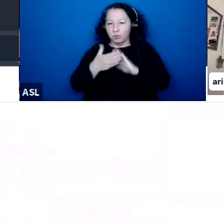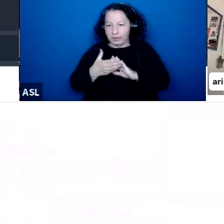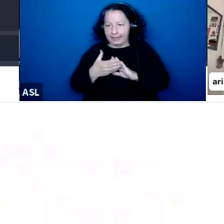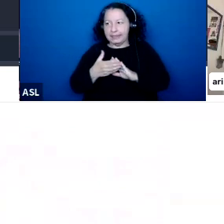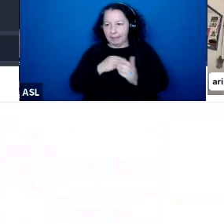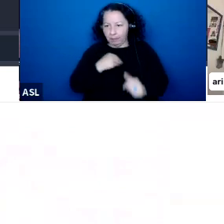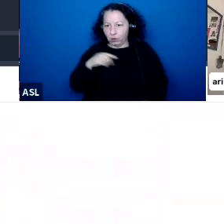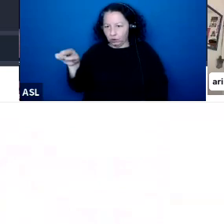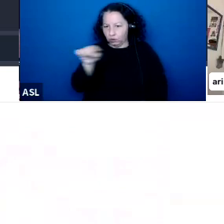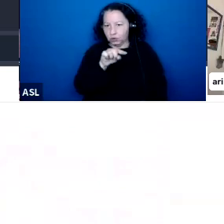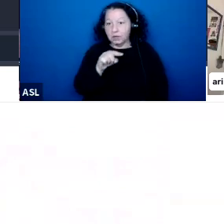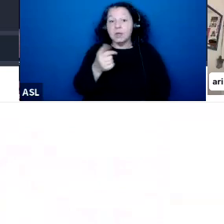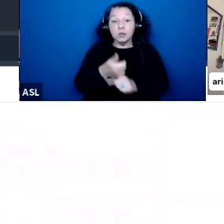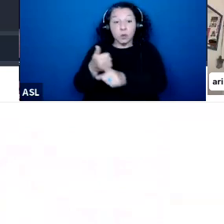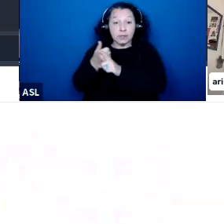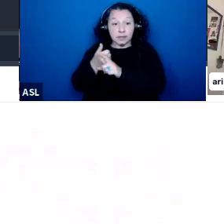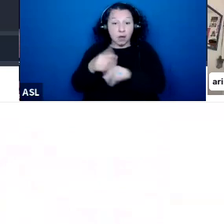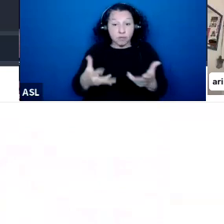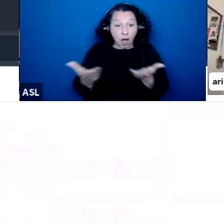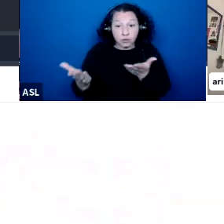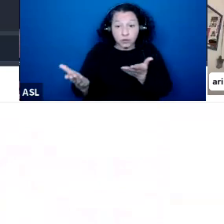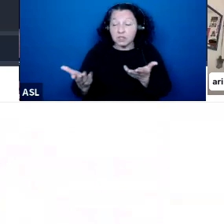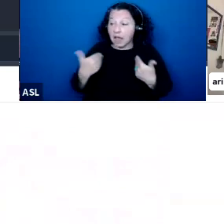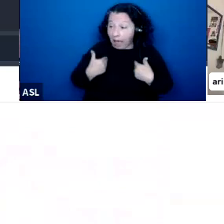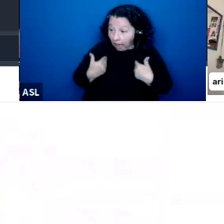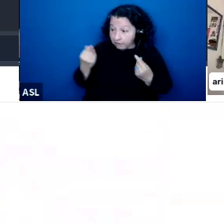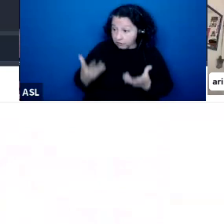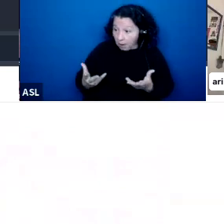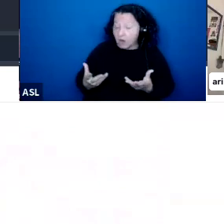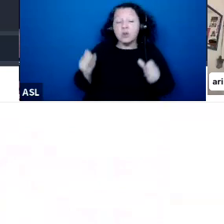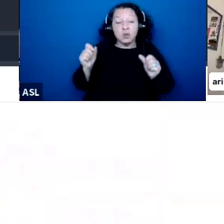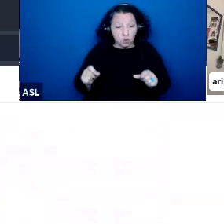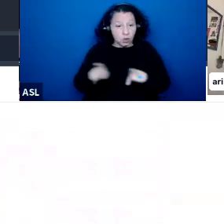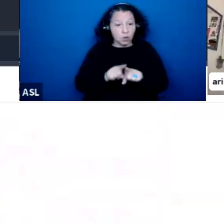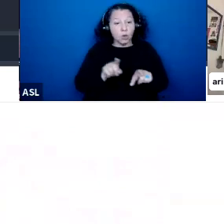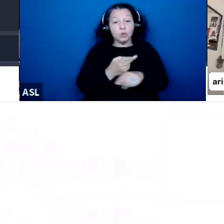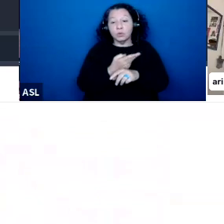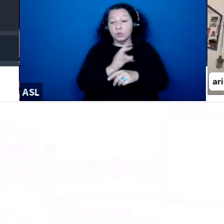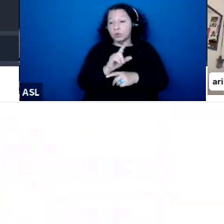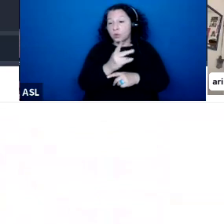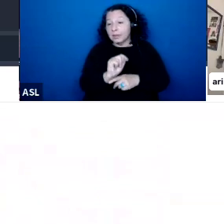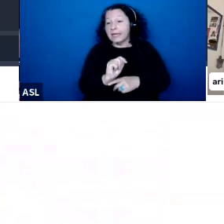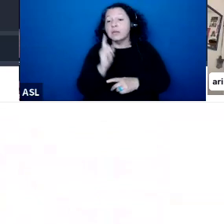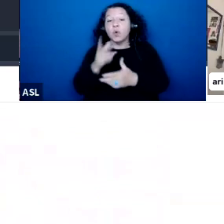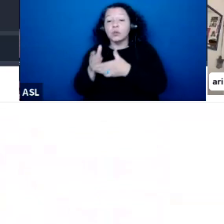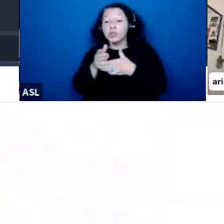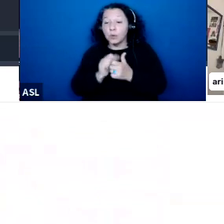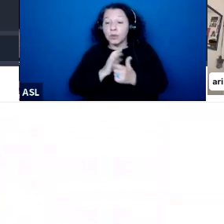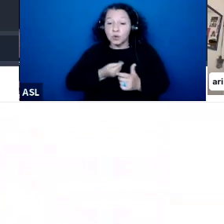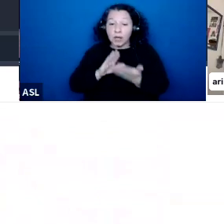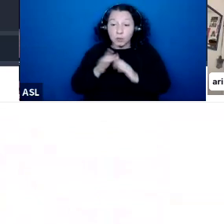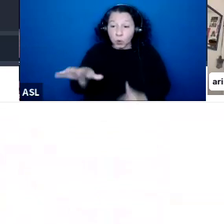trans communities. So if you are a provider and you already have this information, you can also use the toolkit to